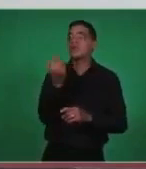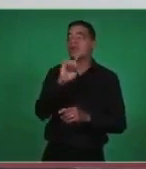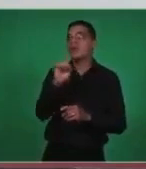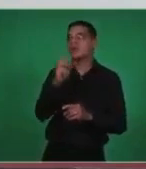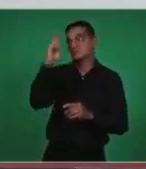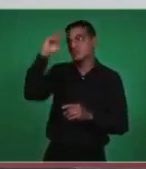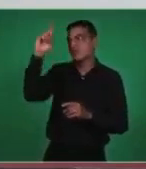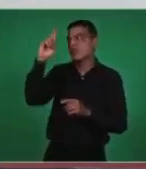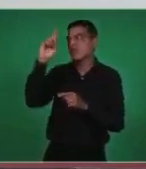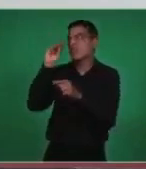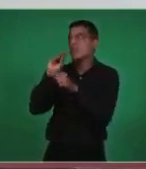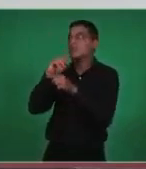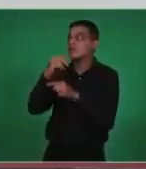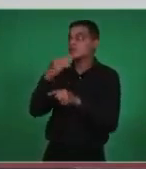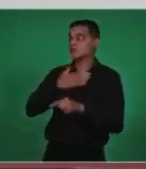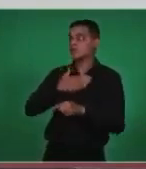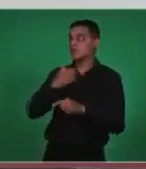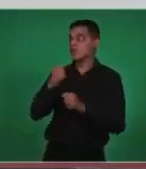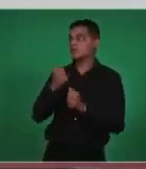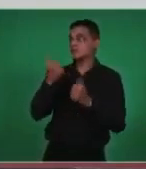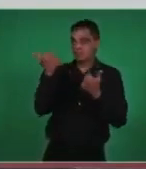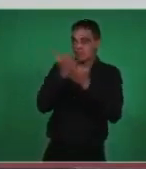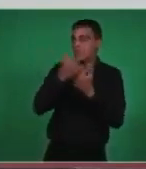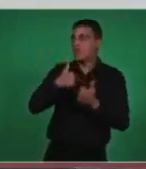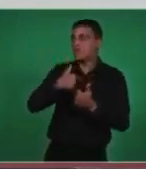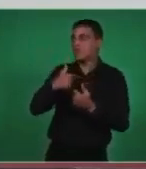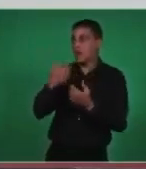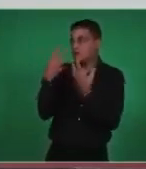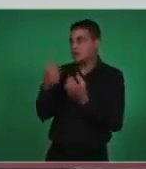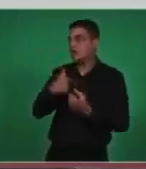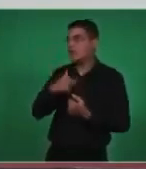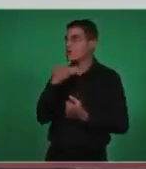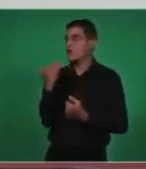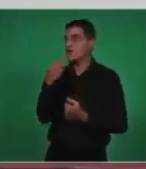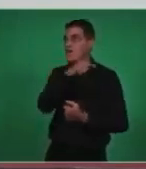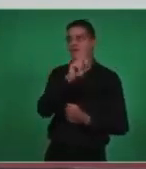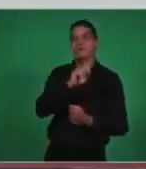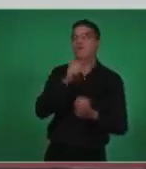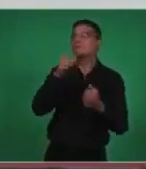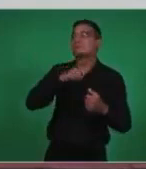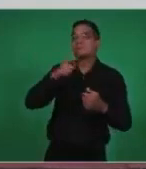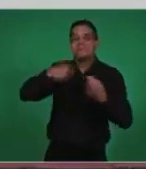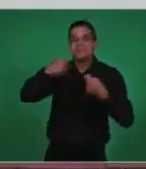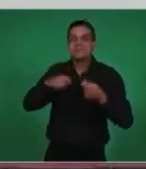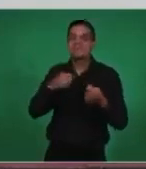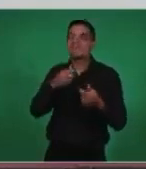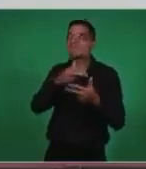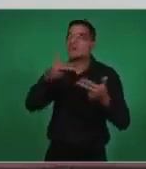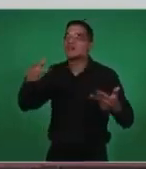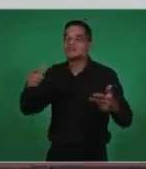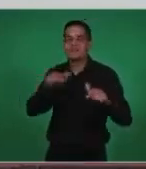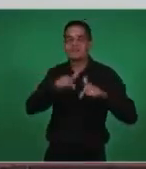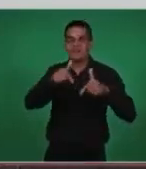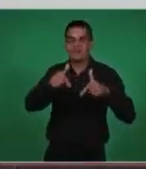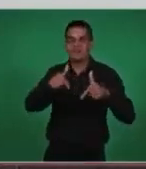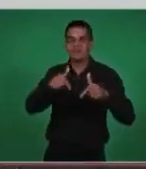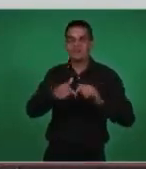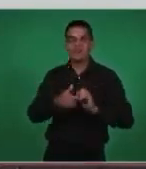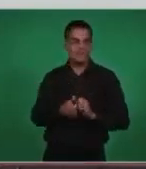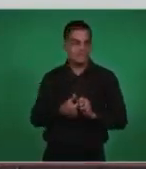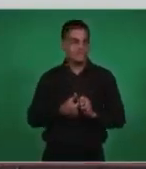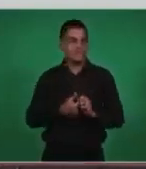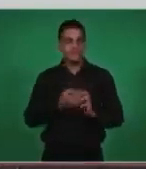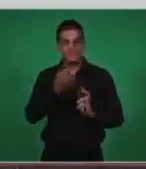don't take this pastor, take me, because he has a lot of stuff to do. And I said to that sister,